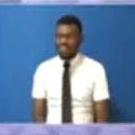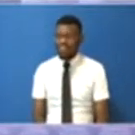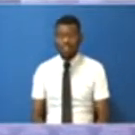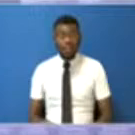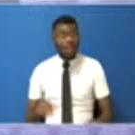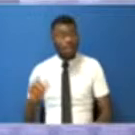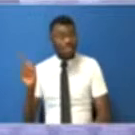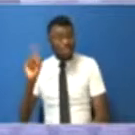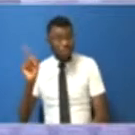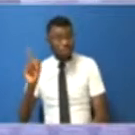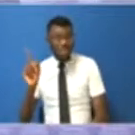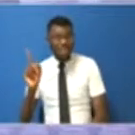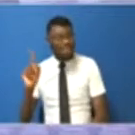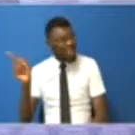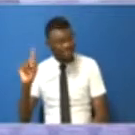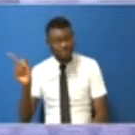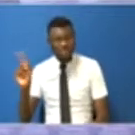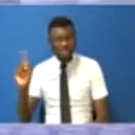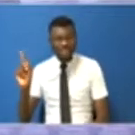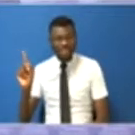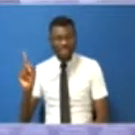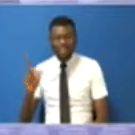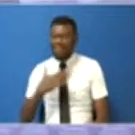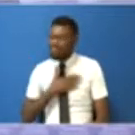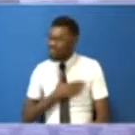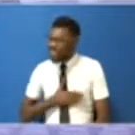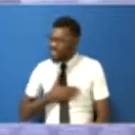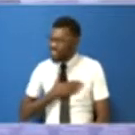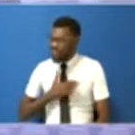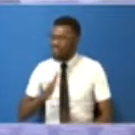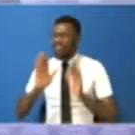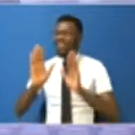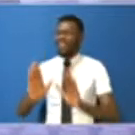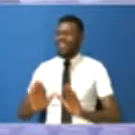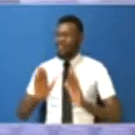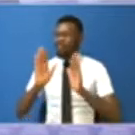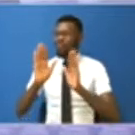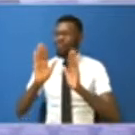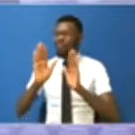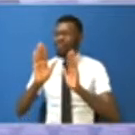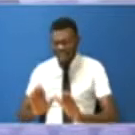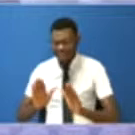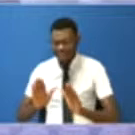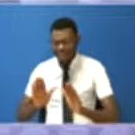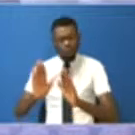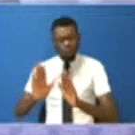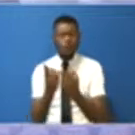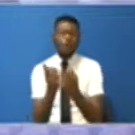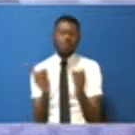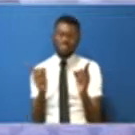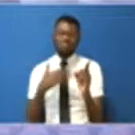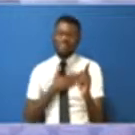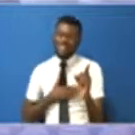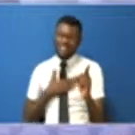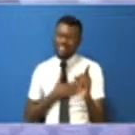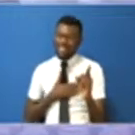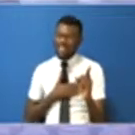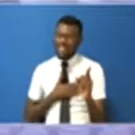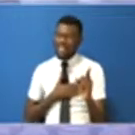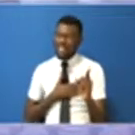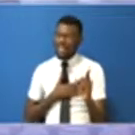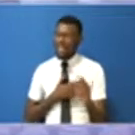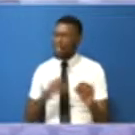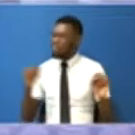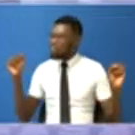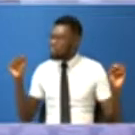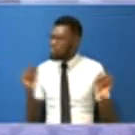nairobi nairobi careful careful careful all of us careful we can